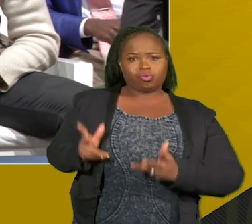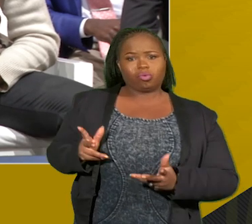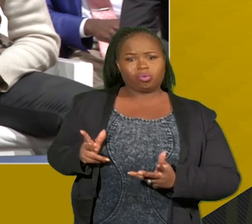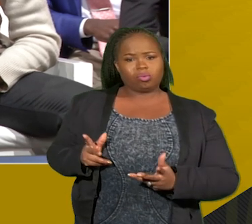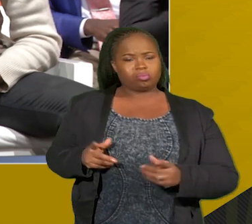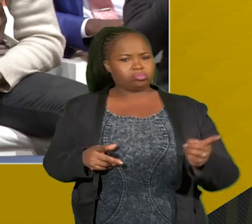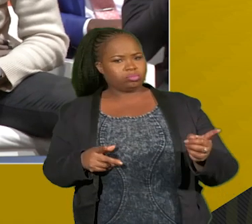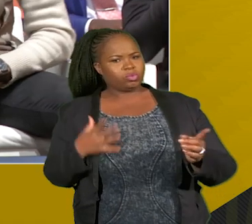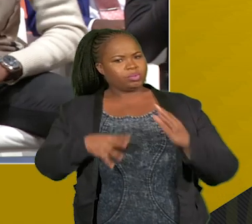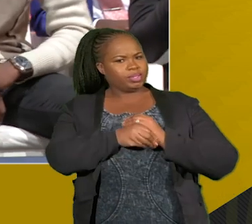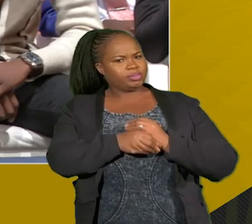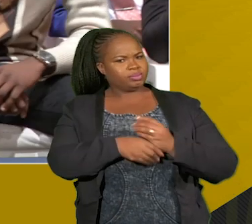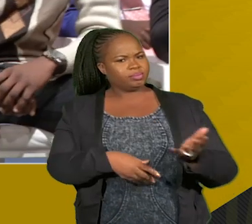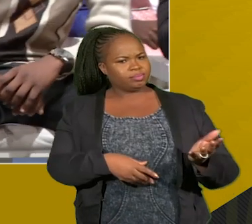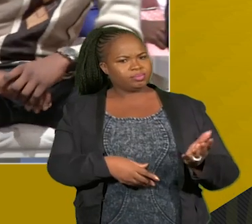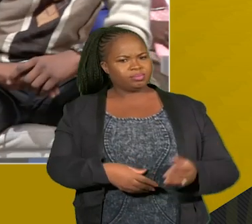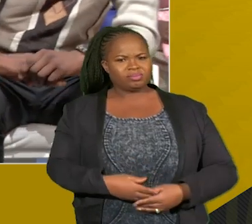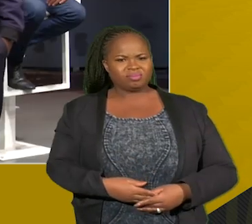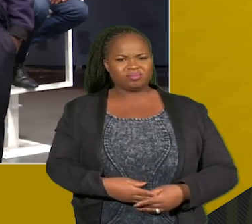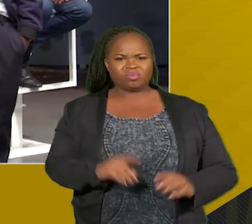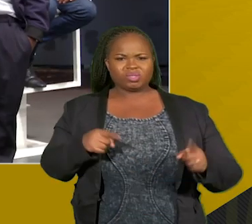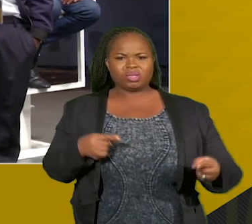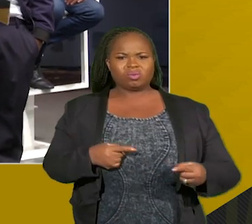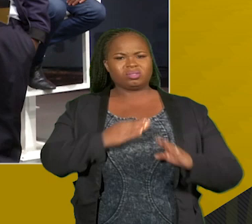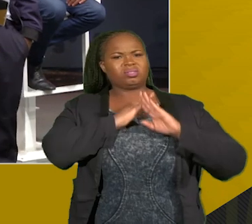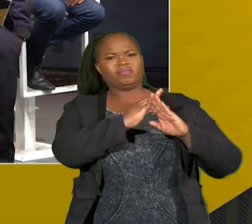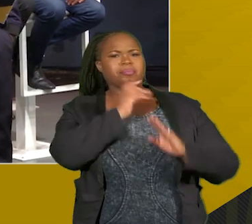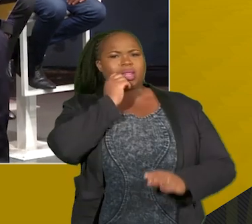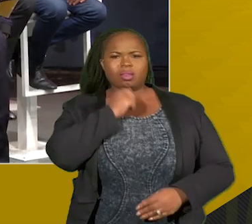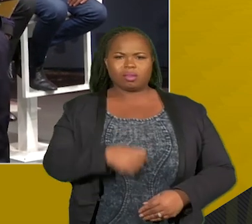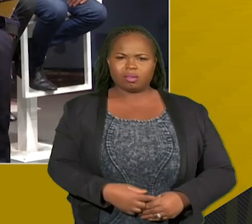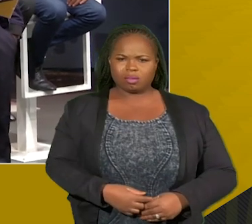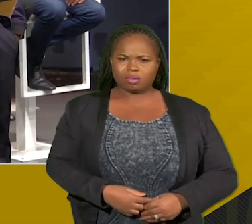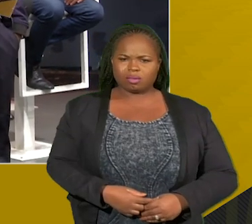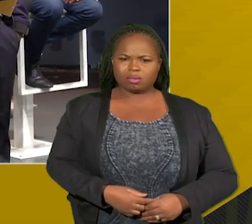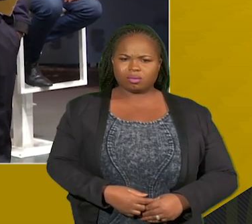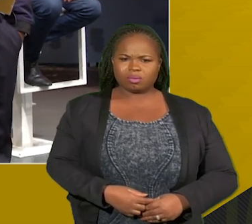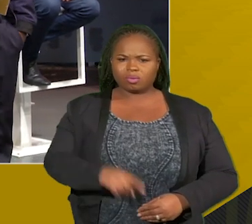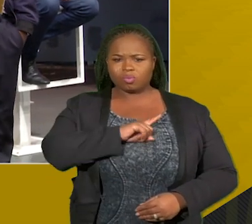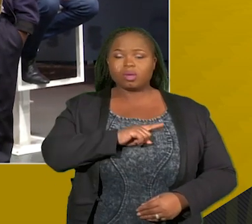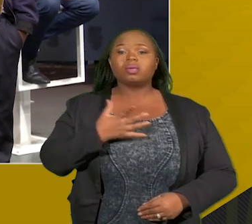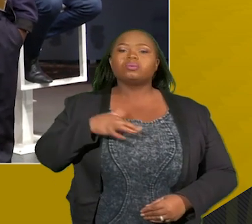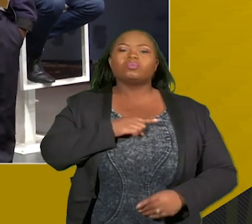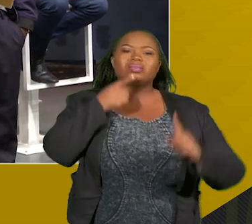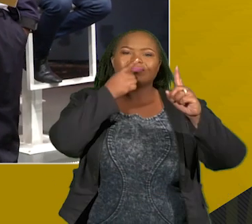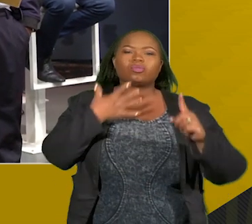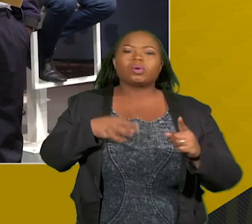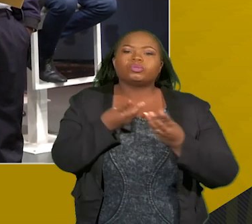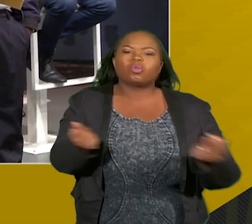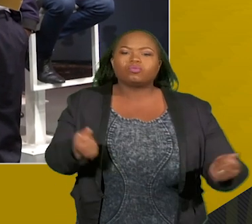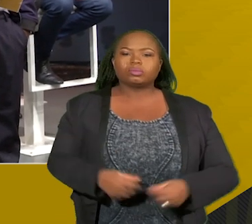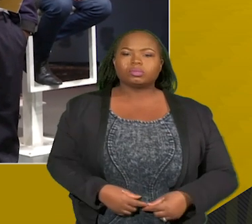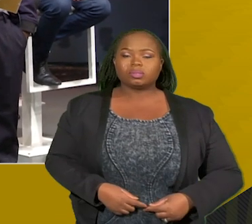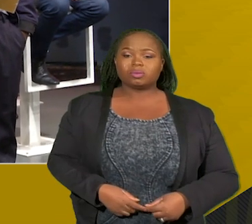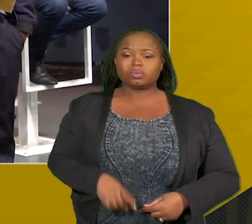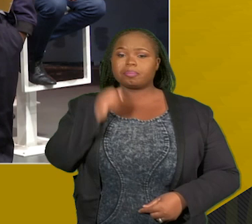Okay. Can you come in on that one? We cannot come here and defend men. What else? We want a solution. Men are not being the